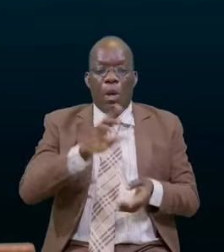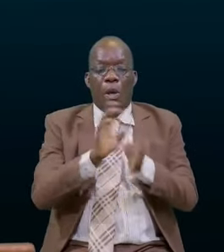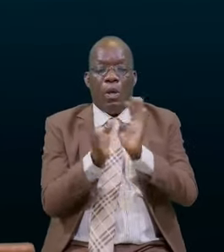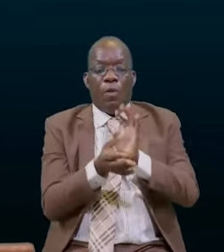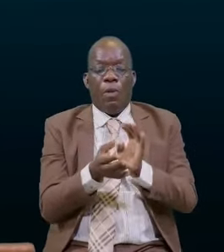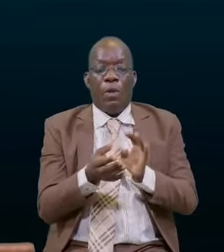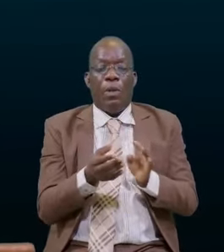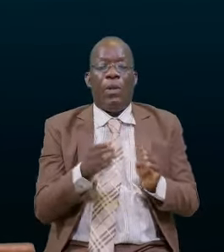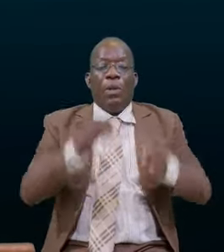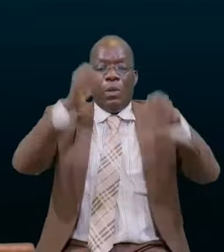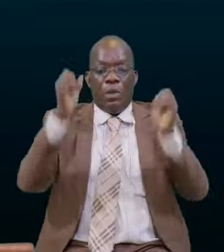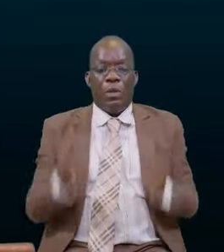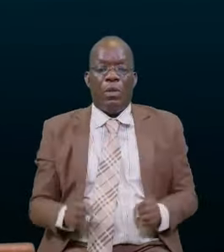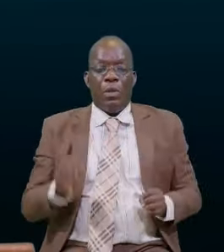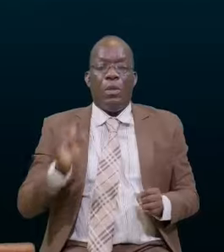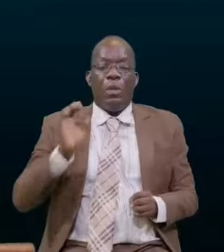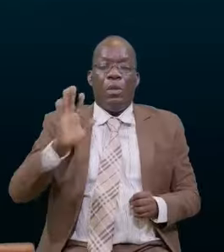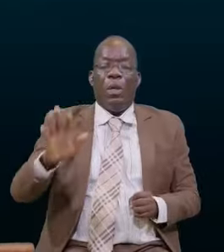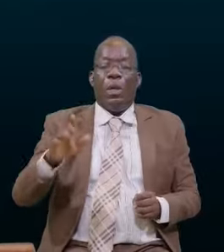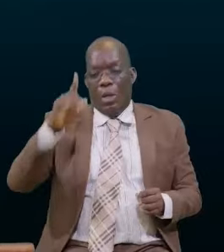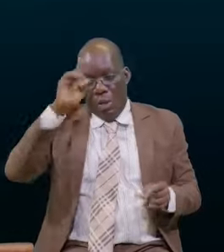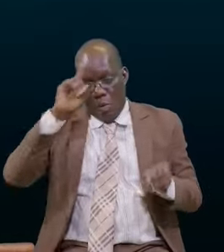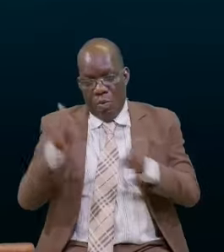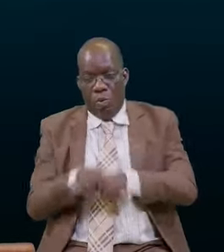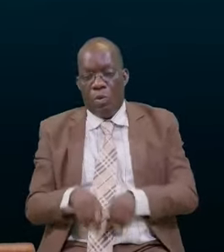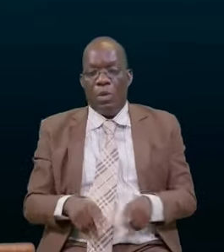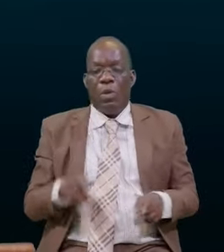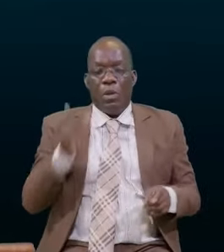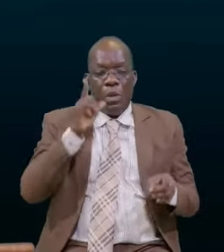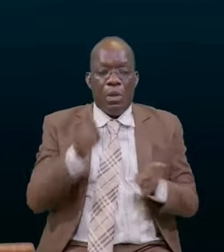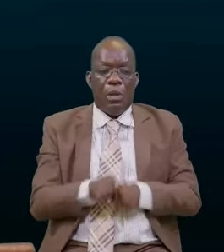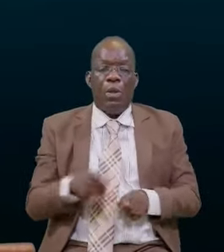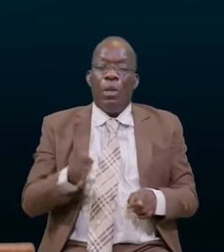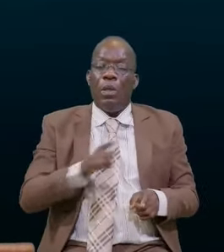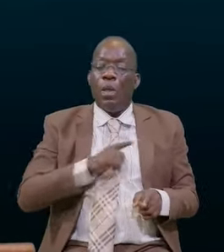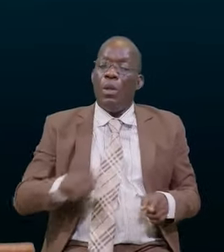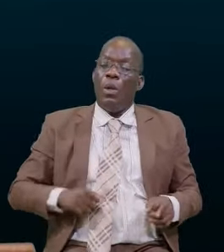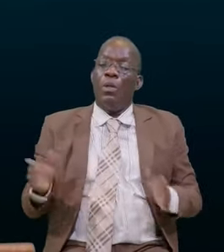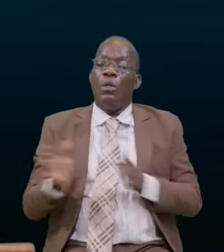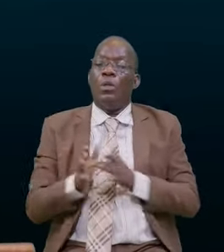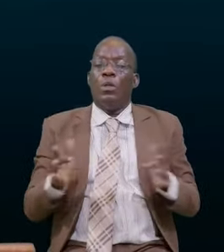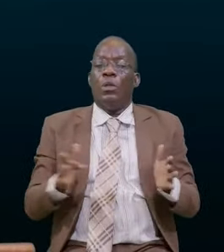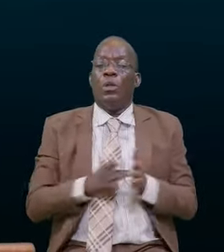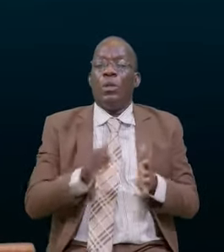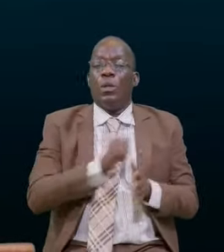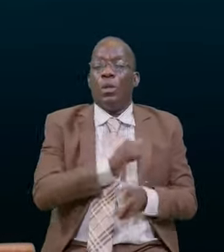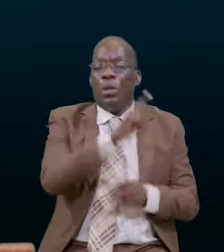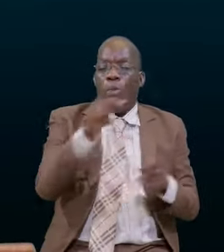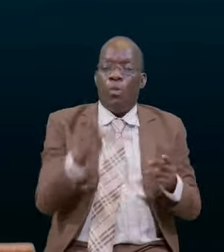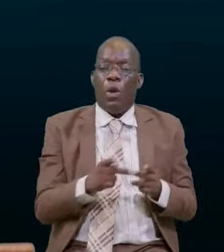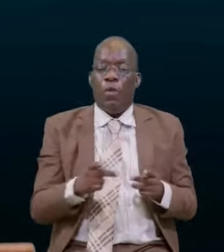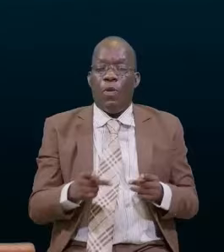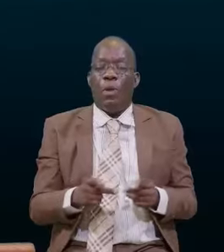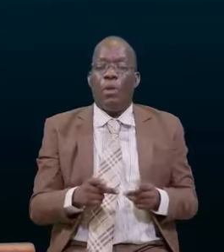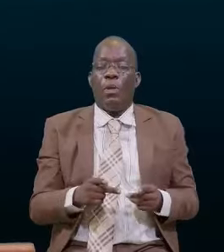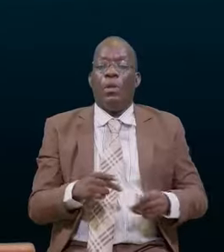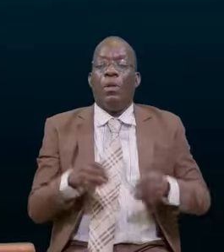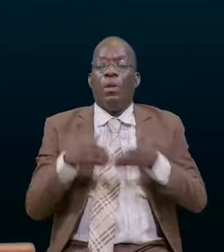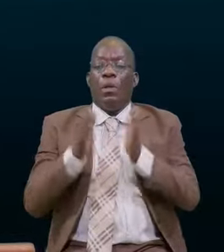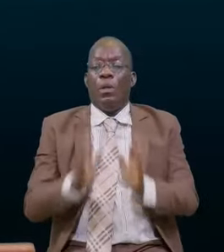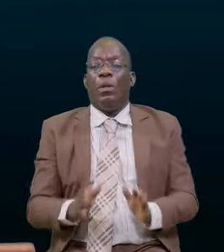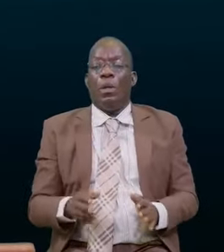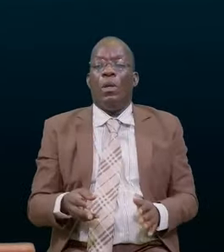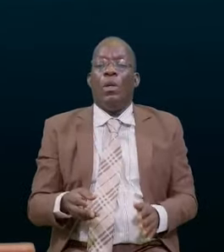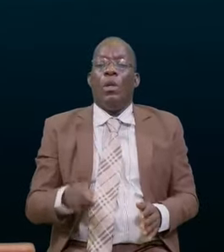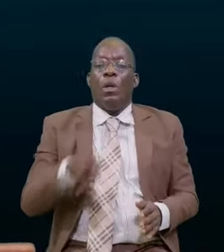Brethren the Lord Jesus the perfect Mentor Peter was able to get the guidance